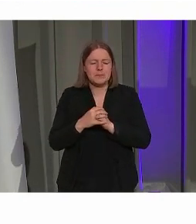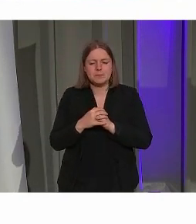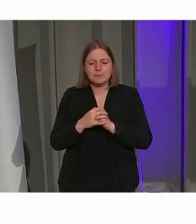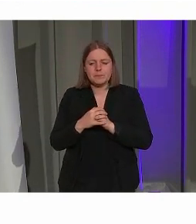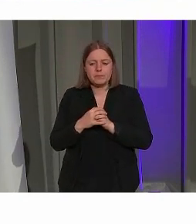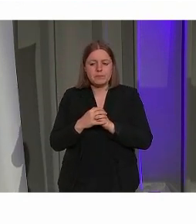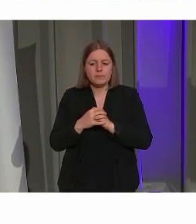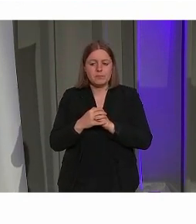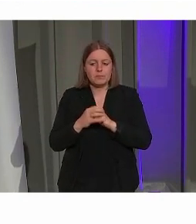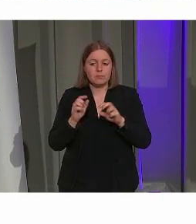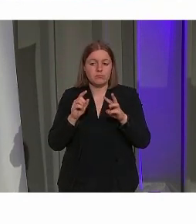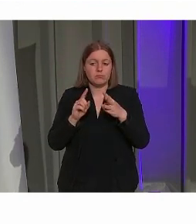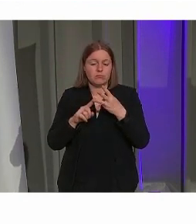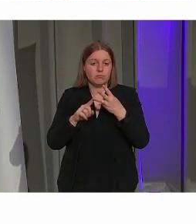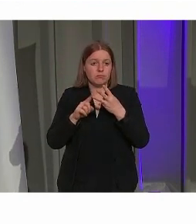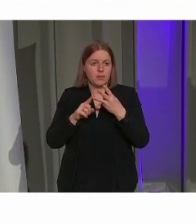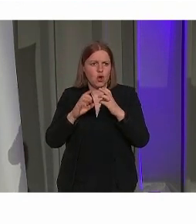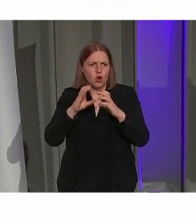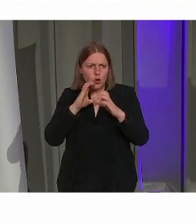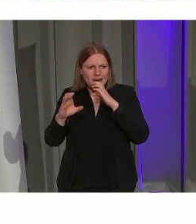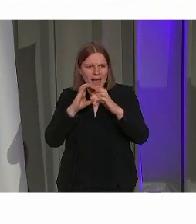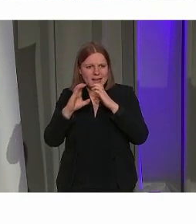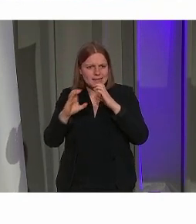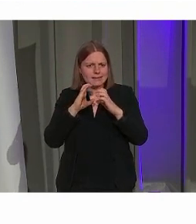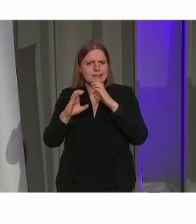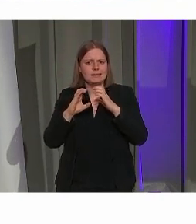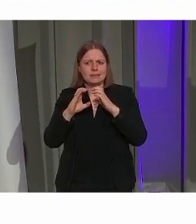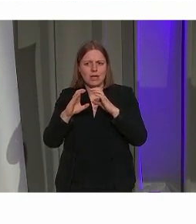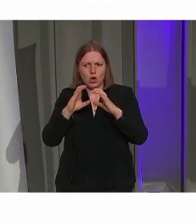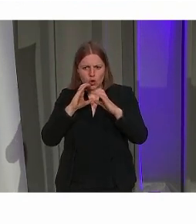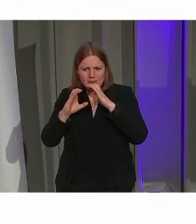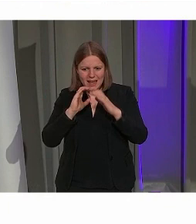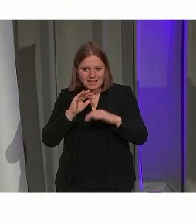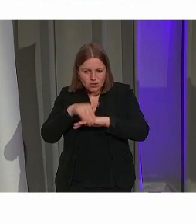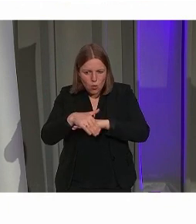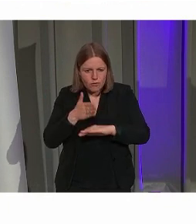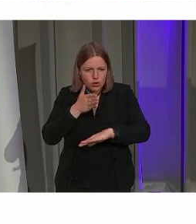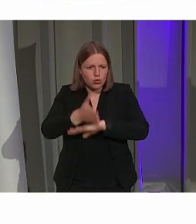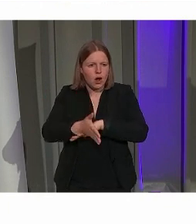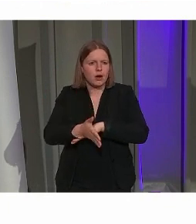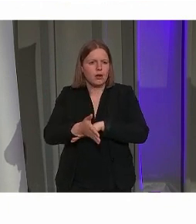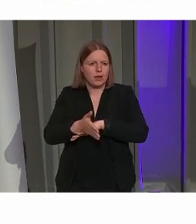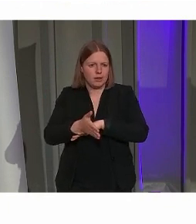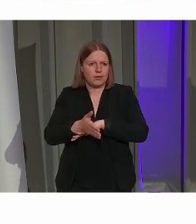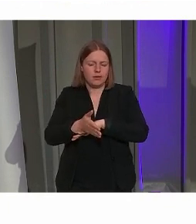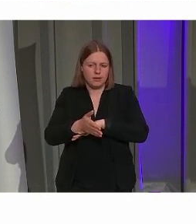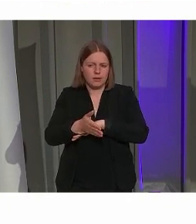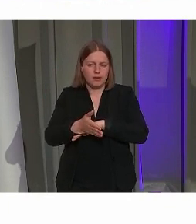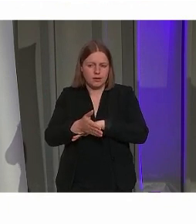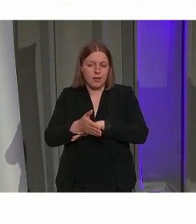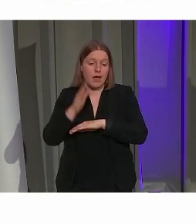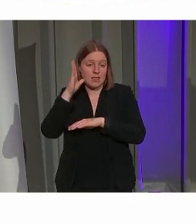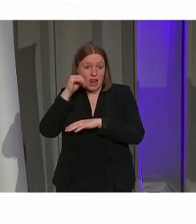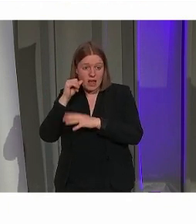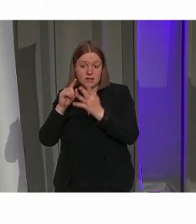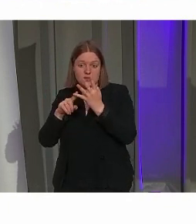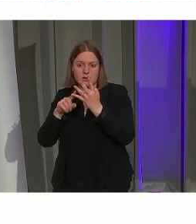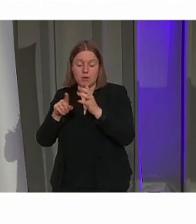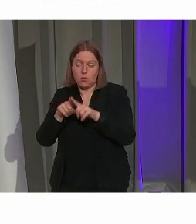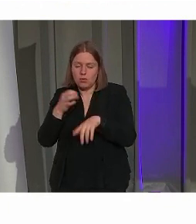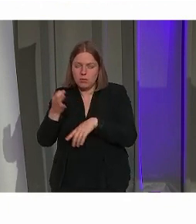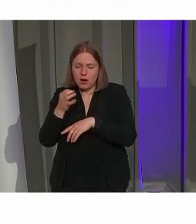any improvements still needed? And so on. Communication is another fundamental. Communication